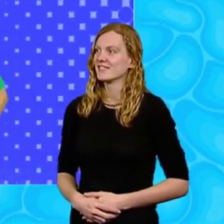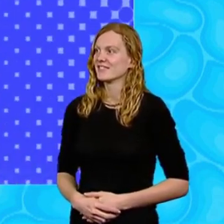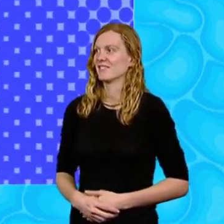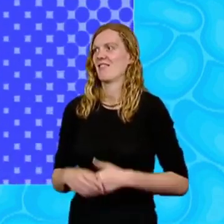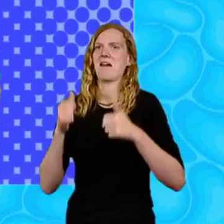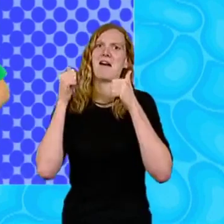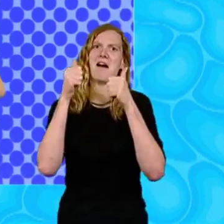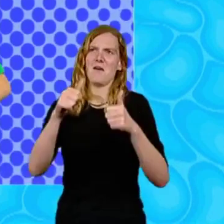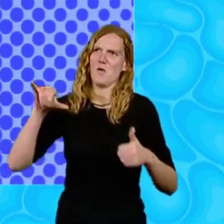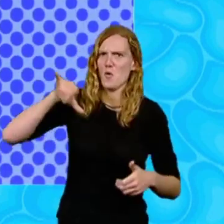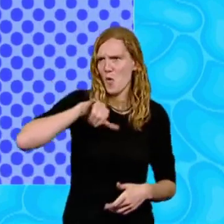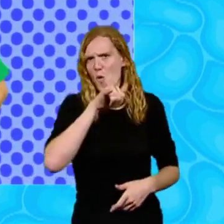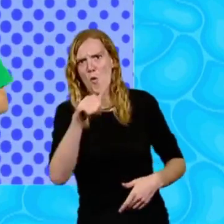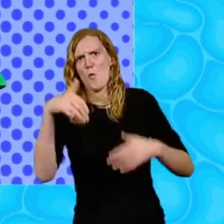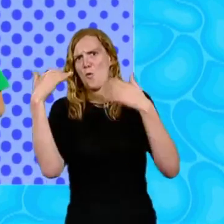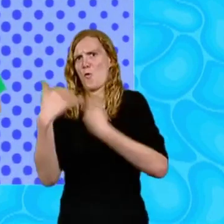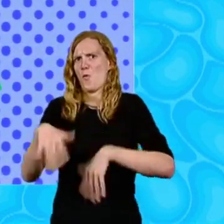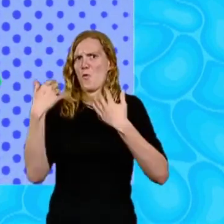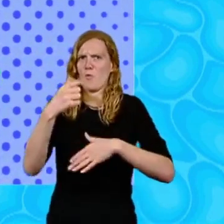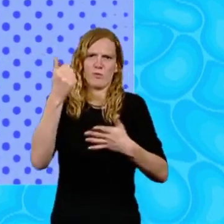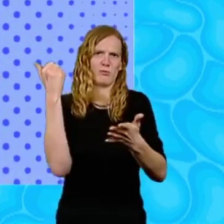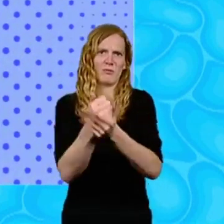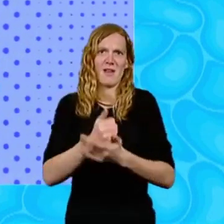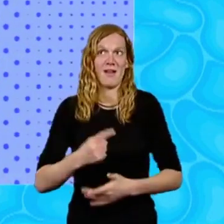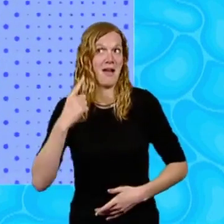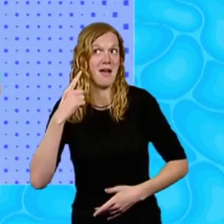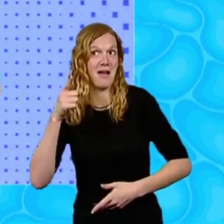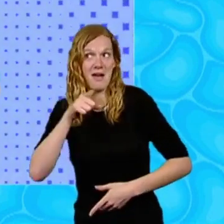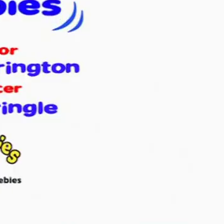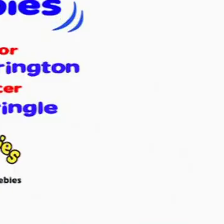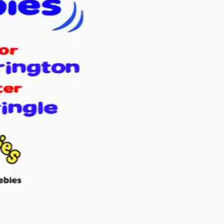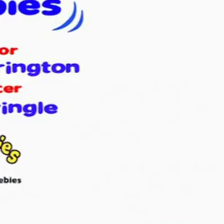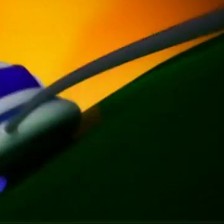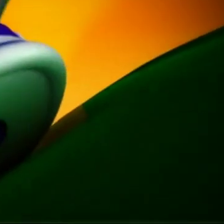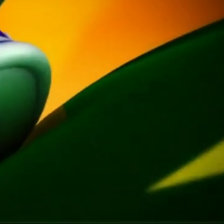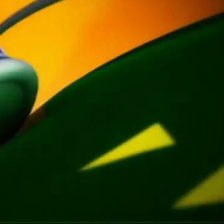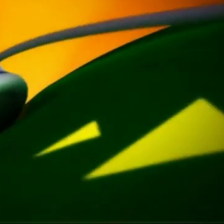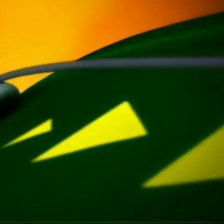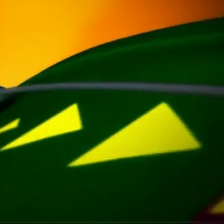What a flight! You were great. Just listen to that applause.